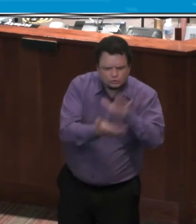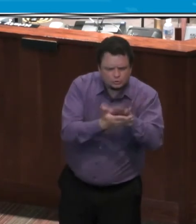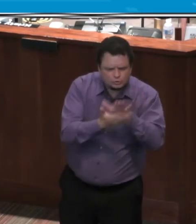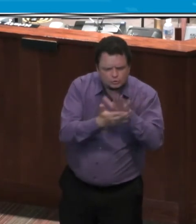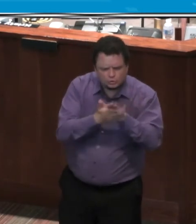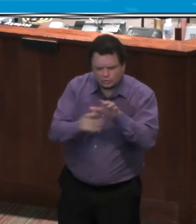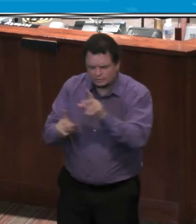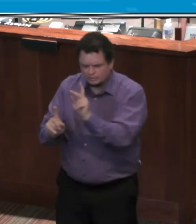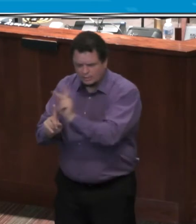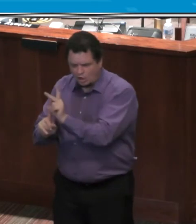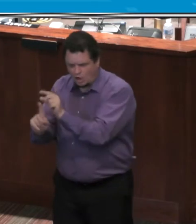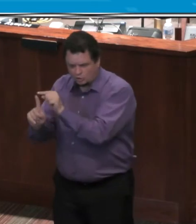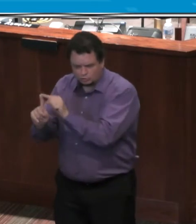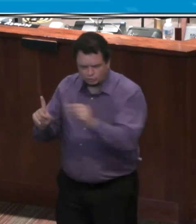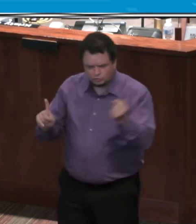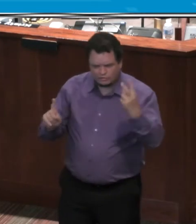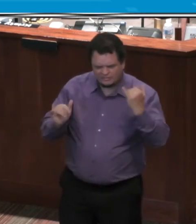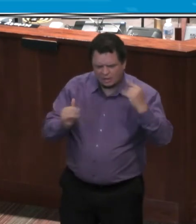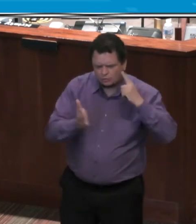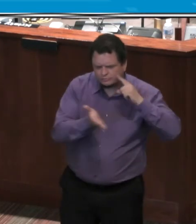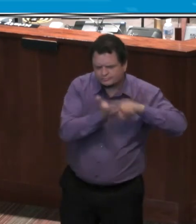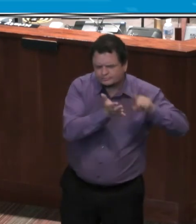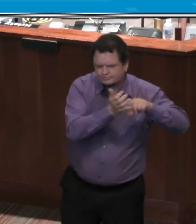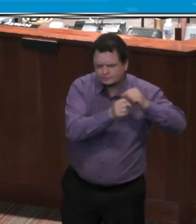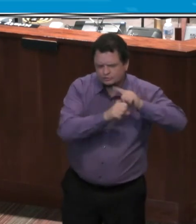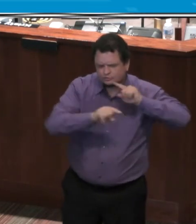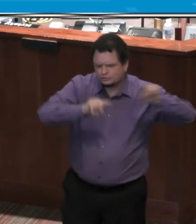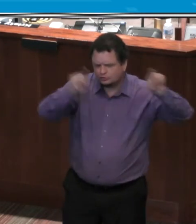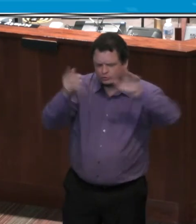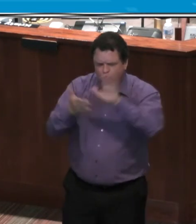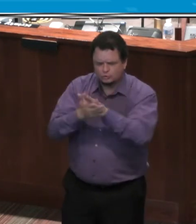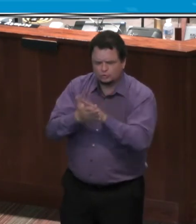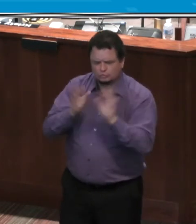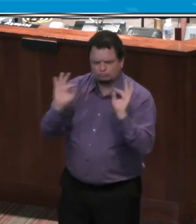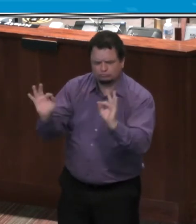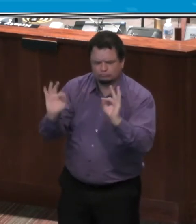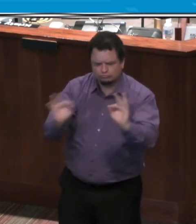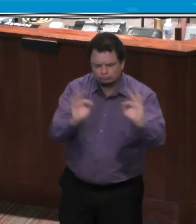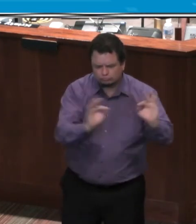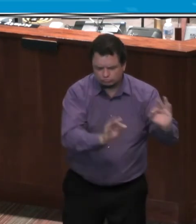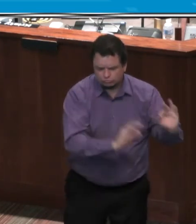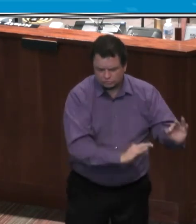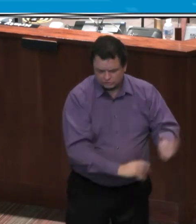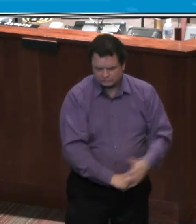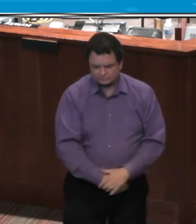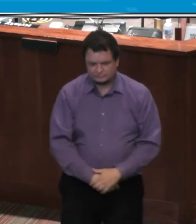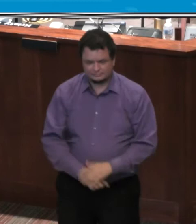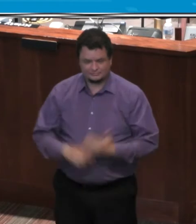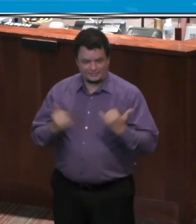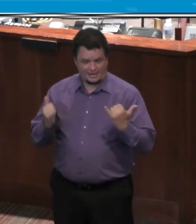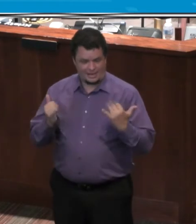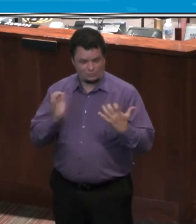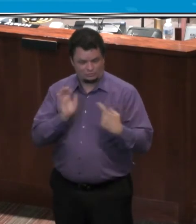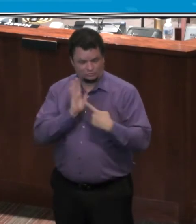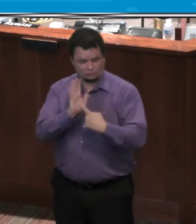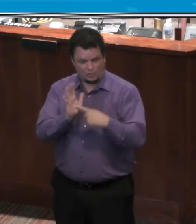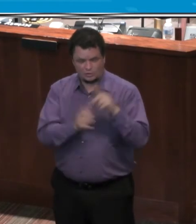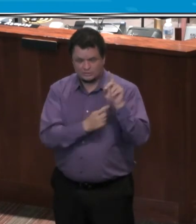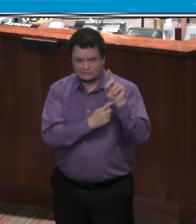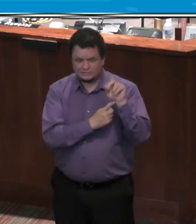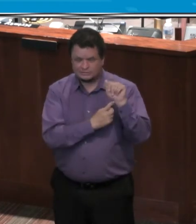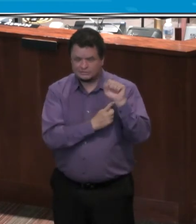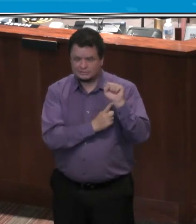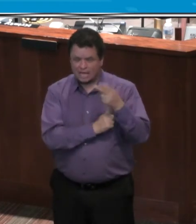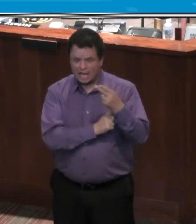epidemiologist, Haley Zachary. We will also walk through a data dashboard update to give us an update on the status, as well